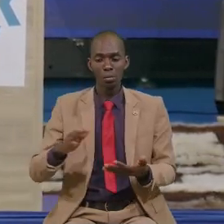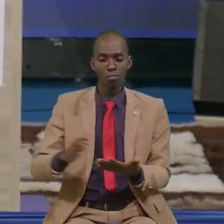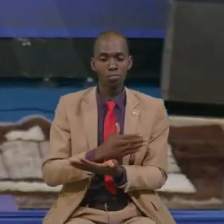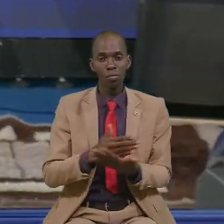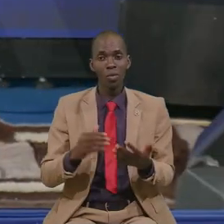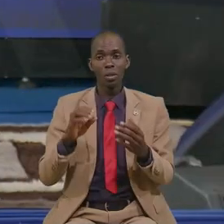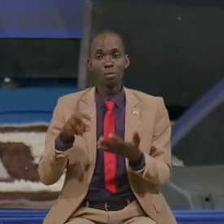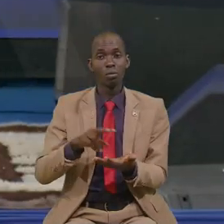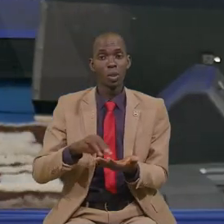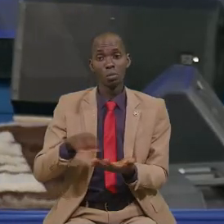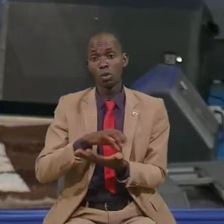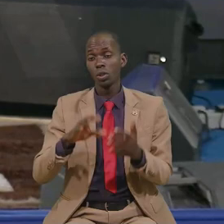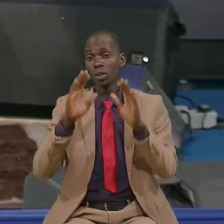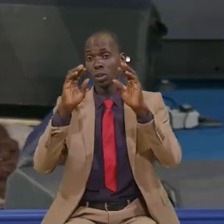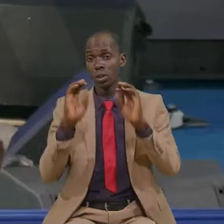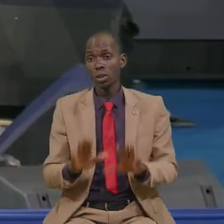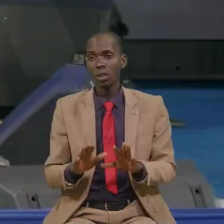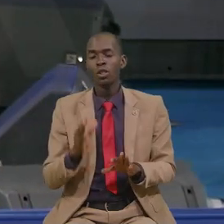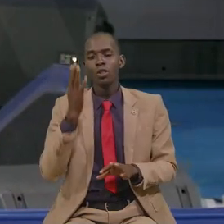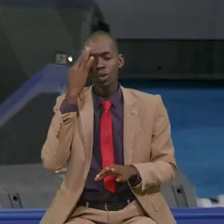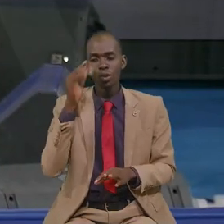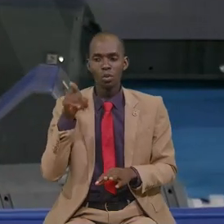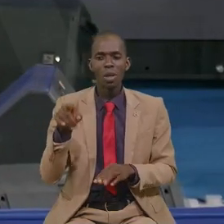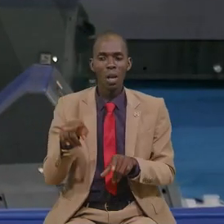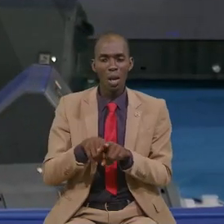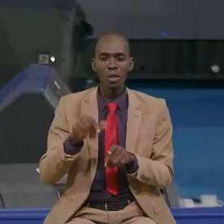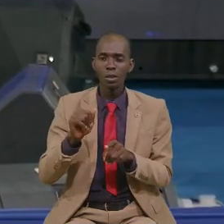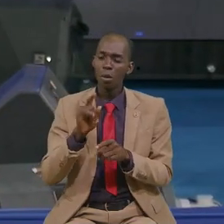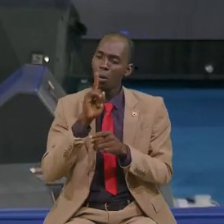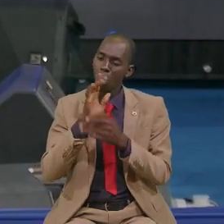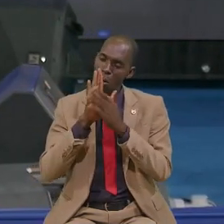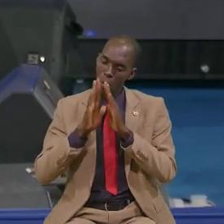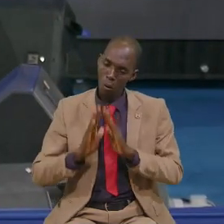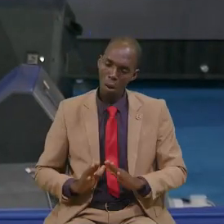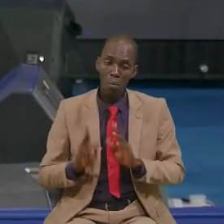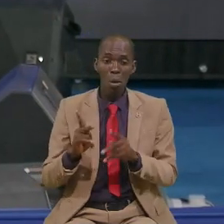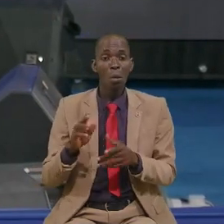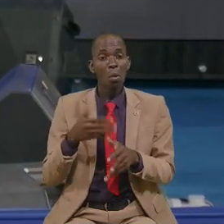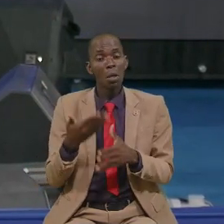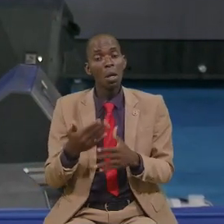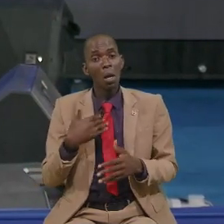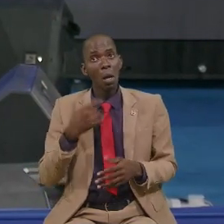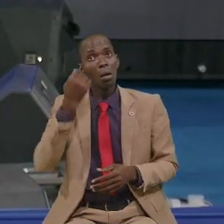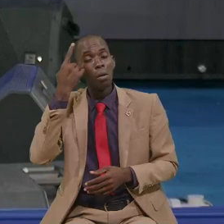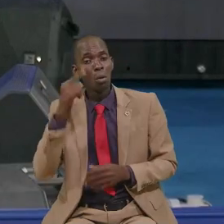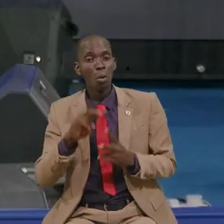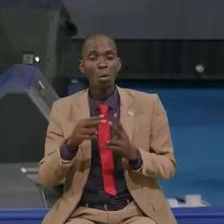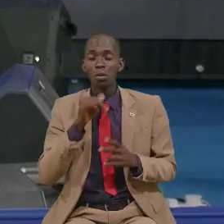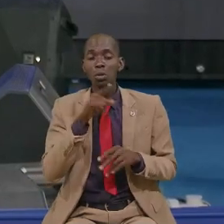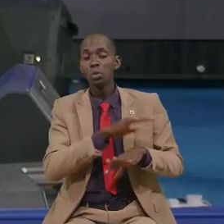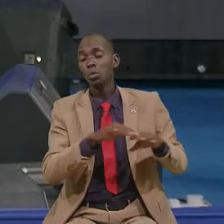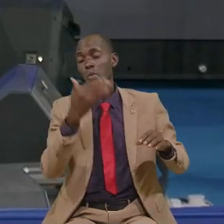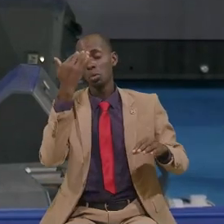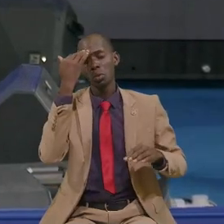know, he knew me as a quiet person. Whether I understood or I didn't understand, they didn't know. Because I was